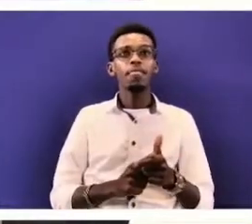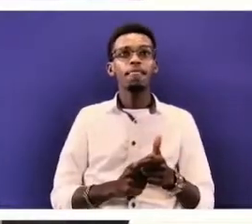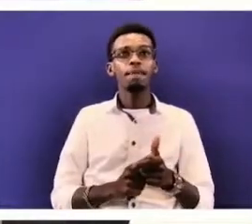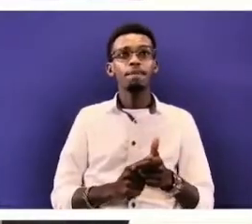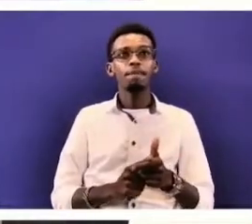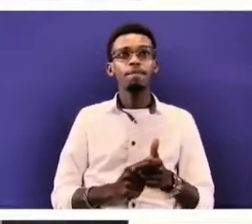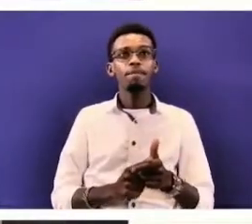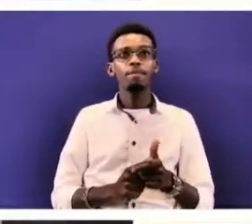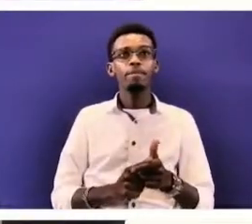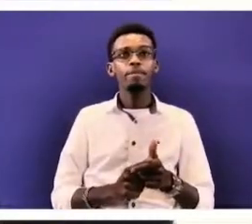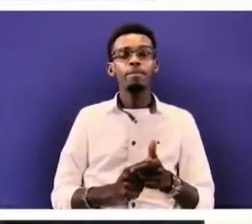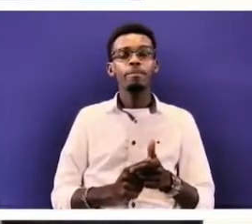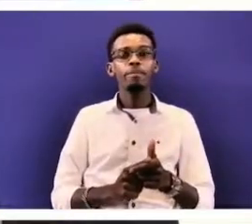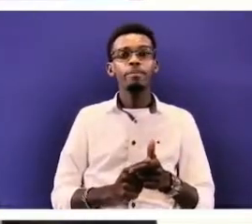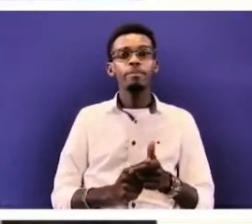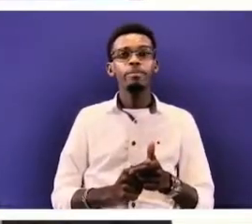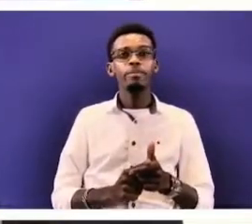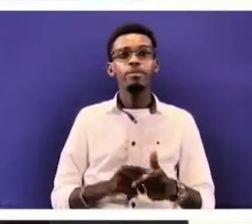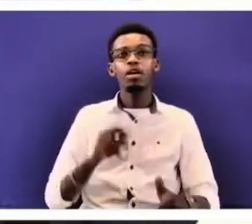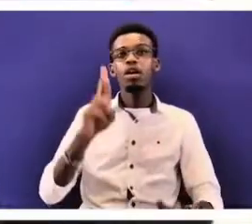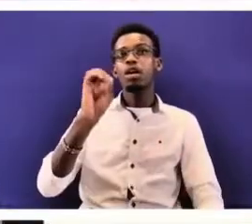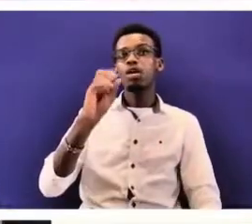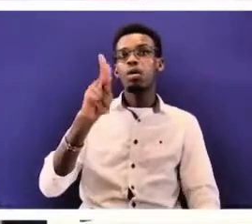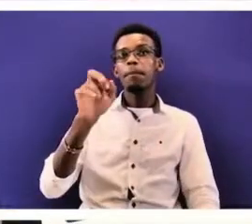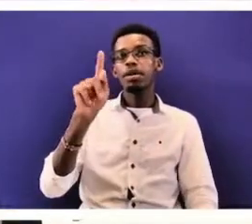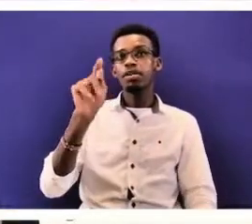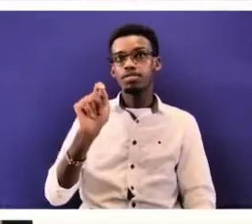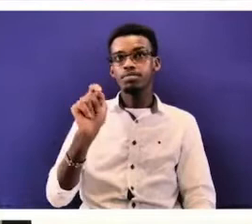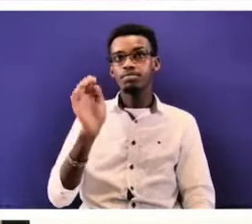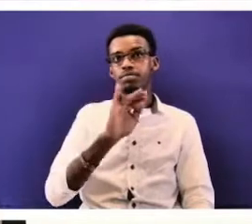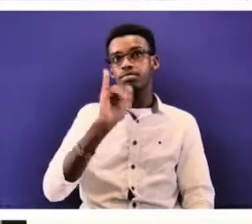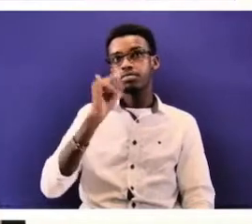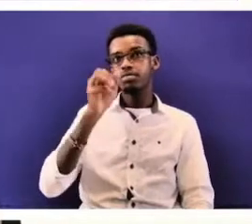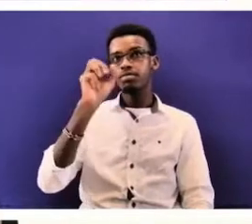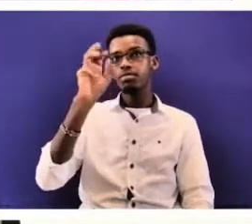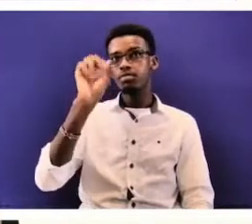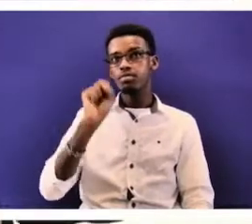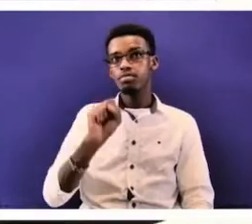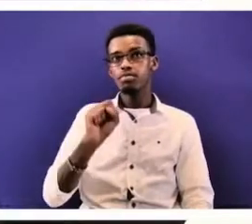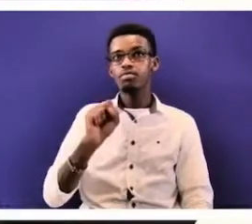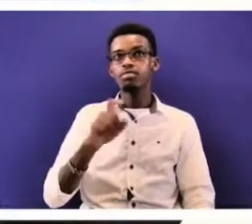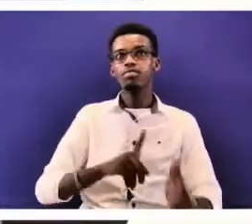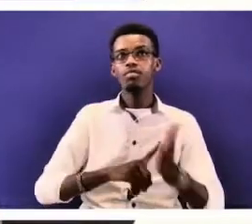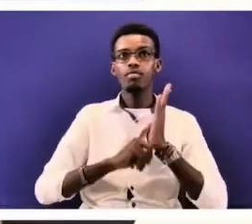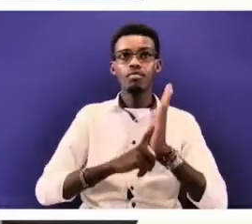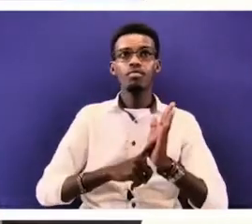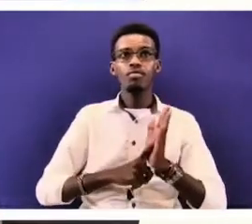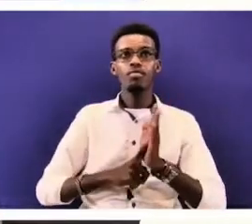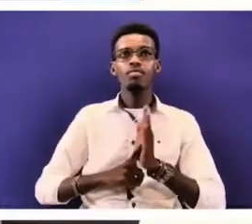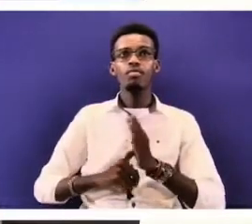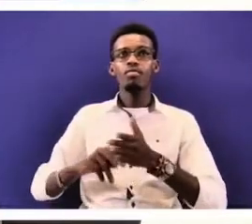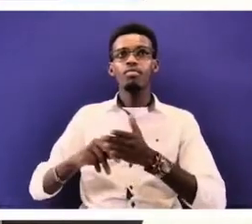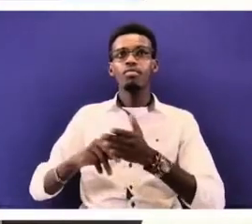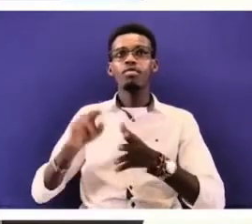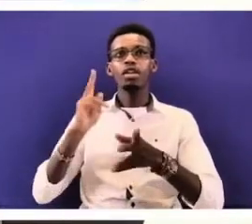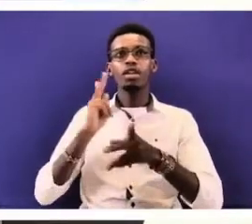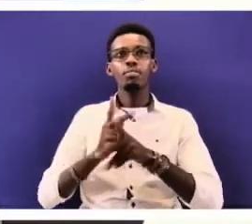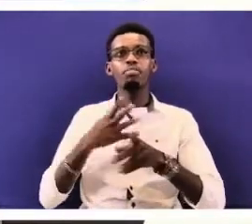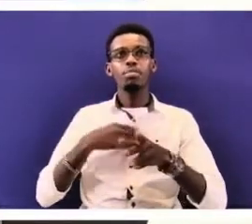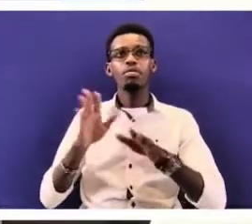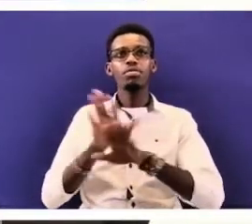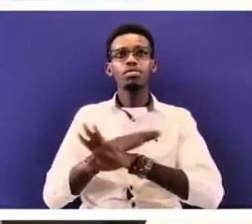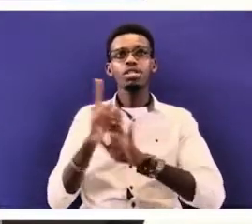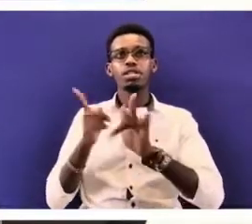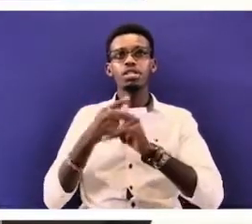Robert James as an example, I said, Robert, I want you to extend the passage. So Robert stood as people were singing, and